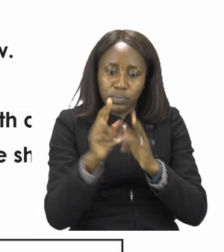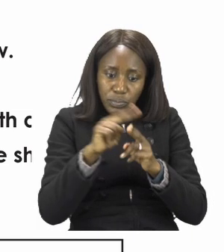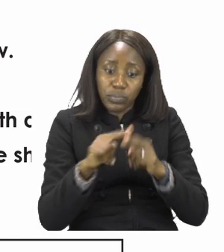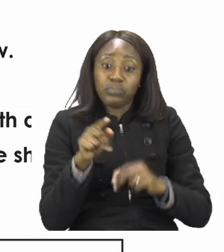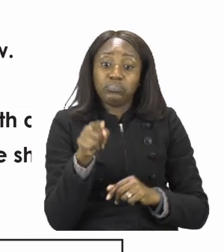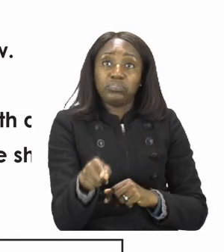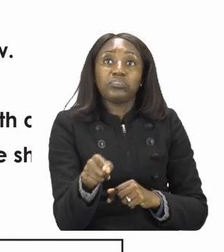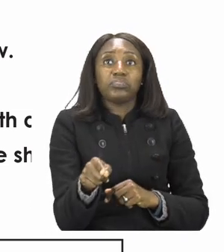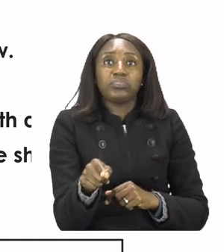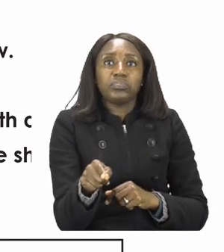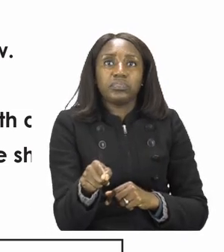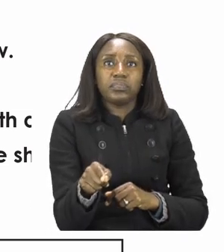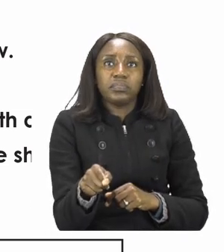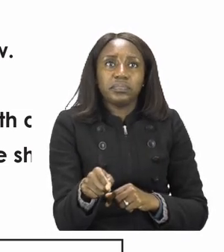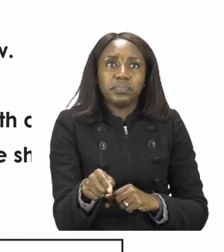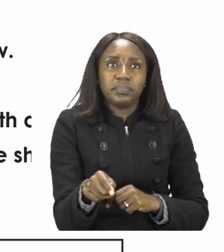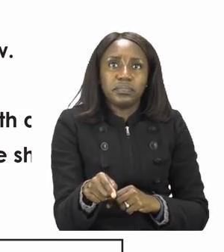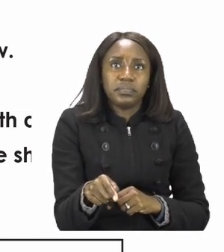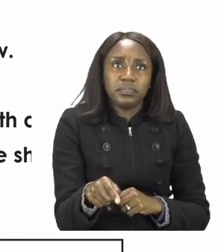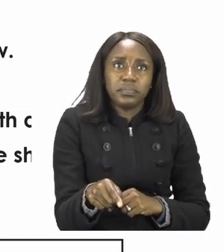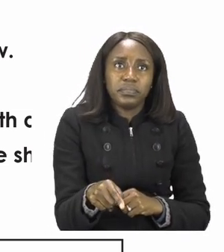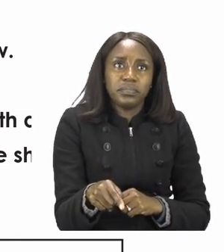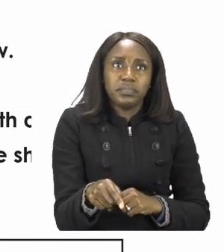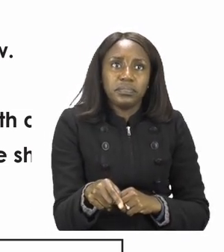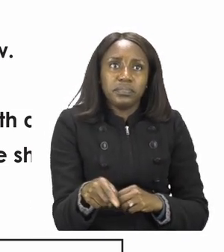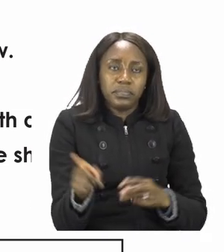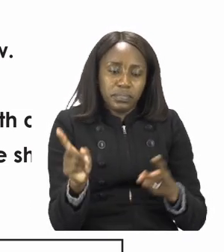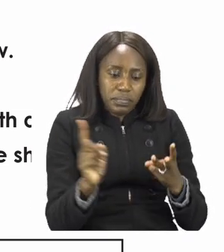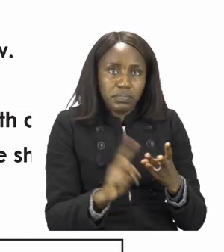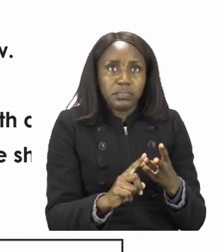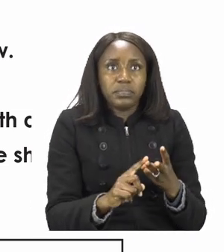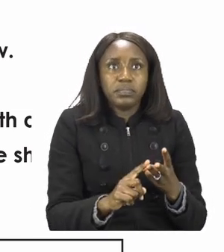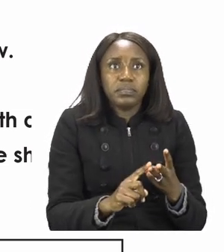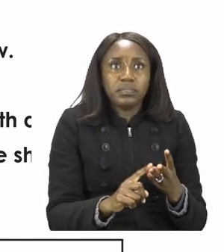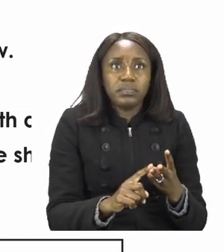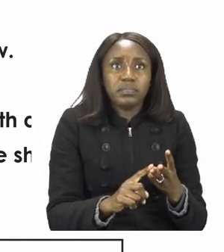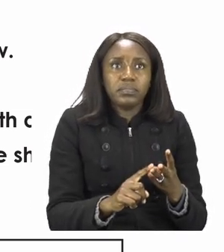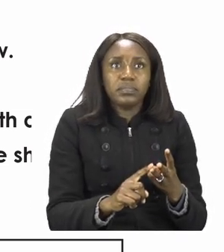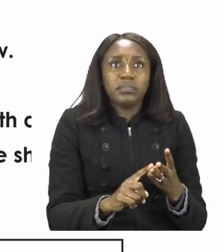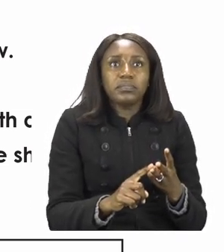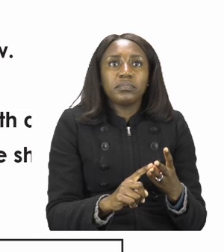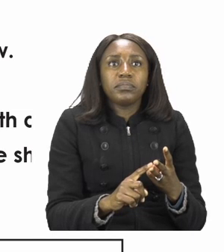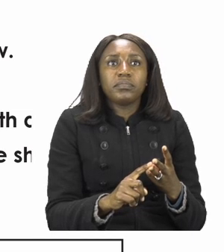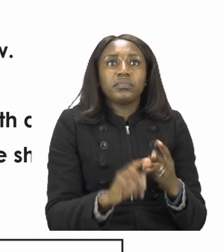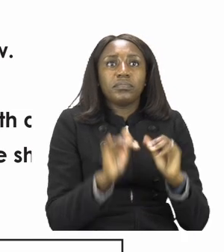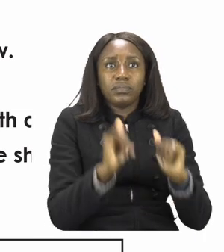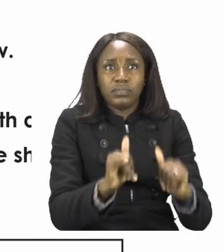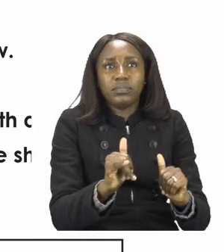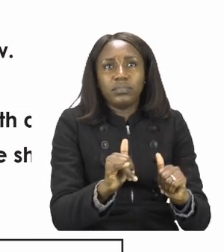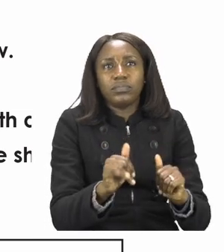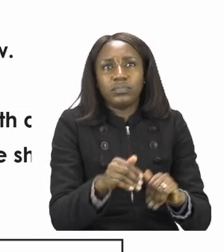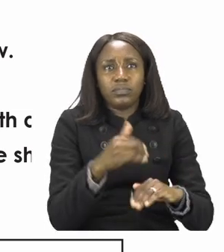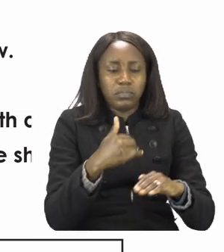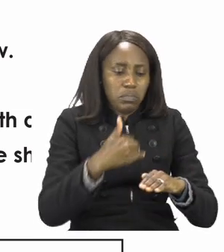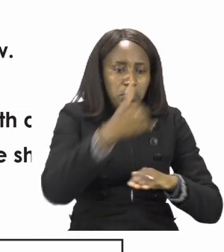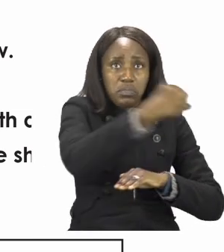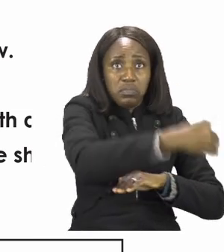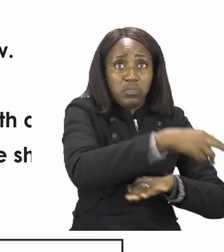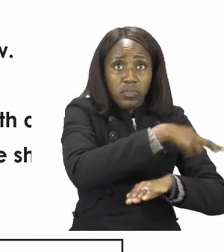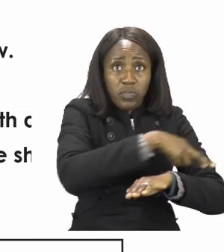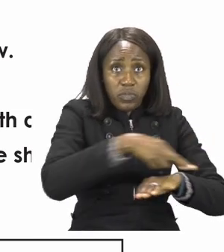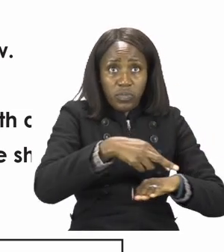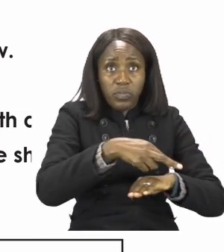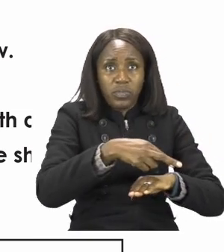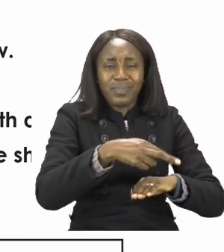pedestrians, use it. Number 3, stay on the